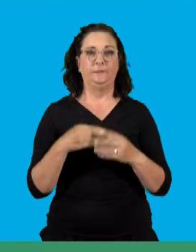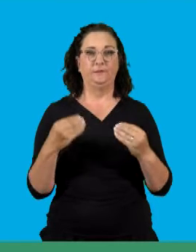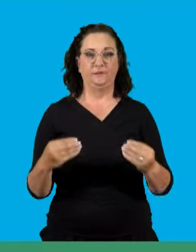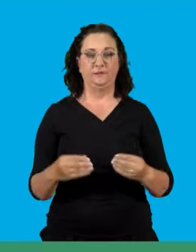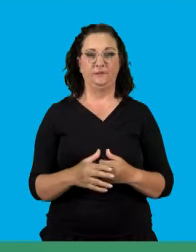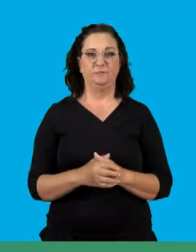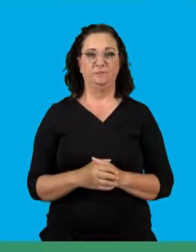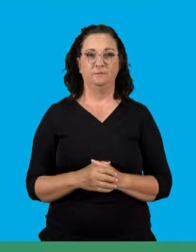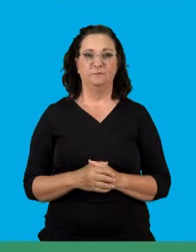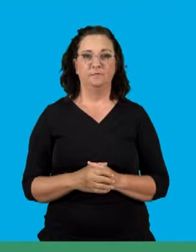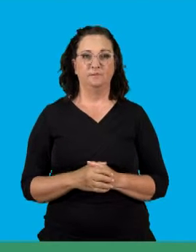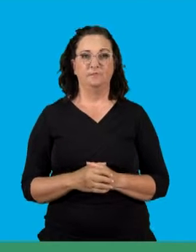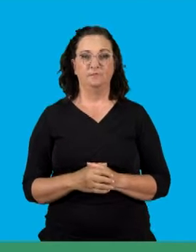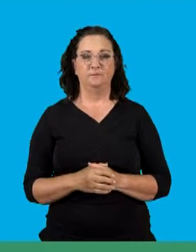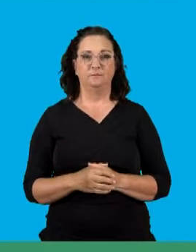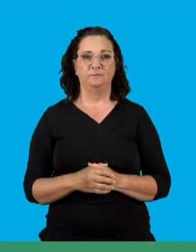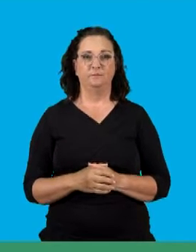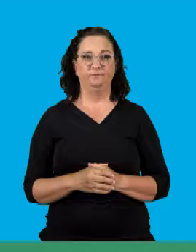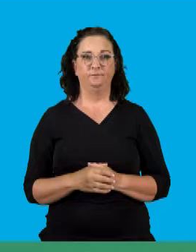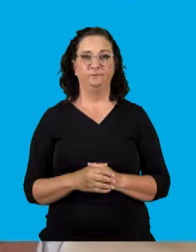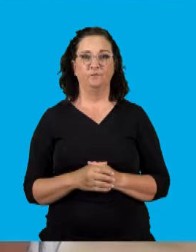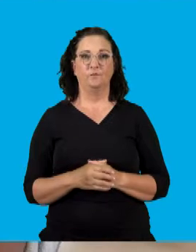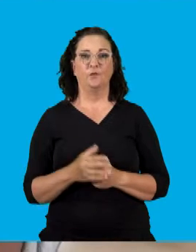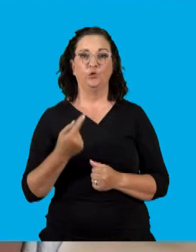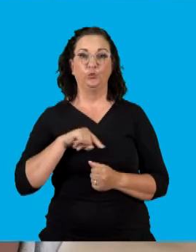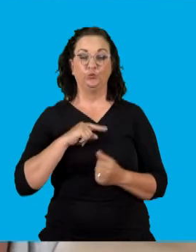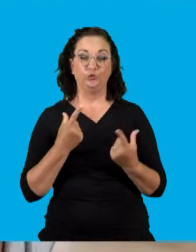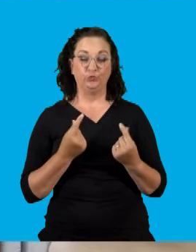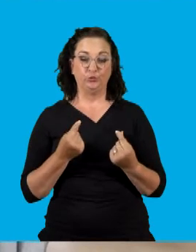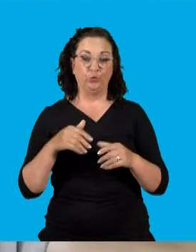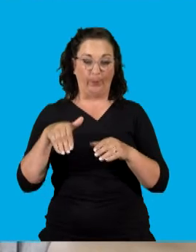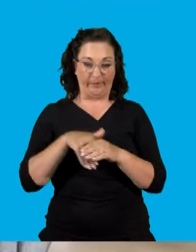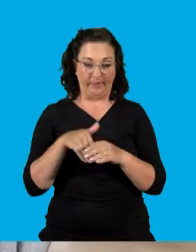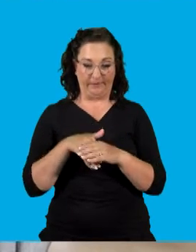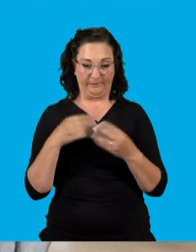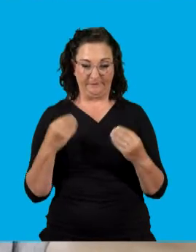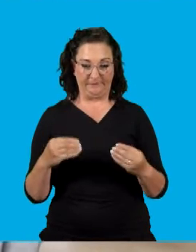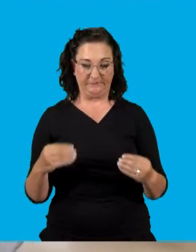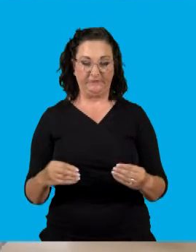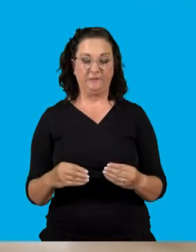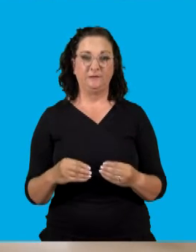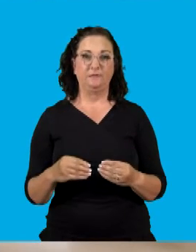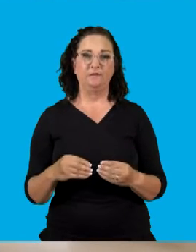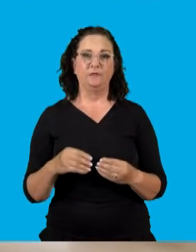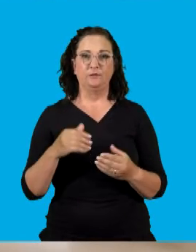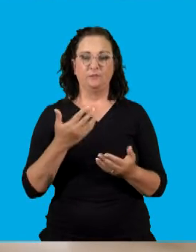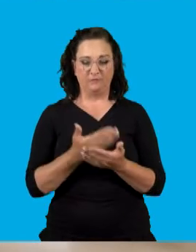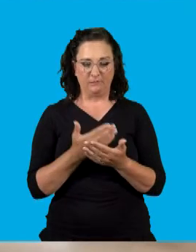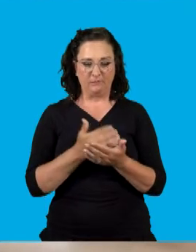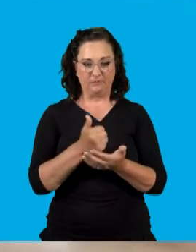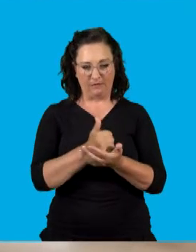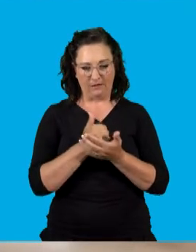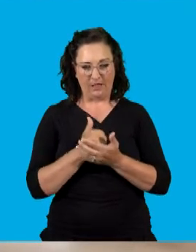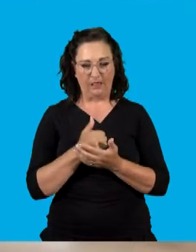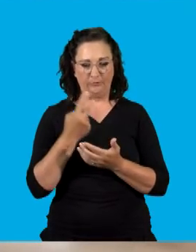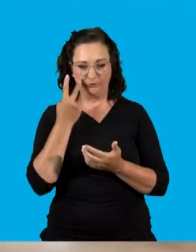and sometimes we are conducting it from outside. So we are conducting it from within. We need people who are within the business to